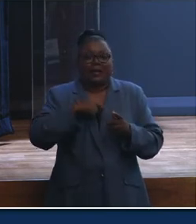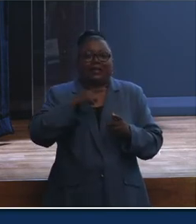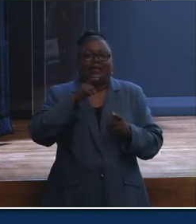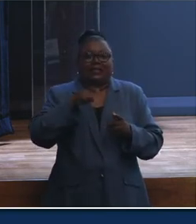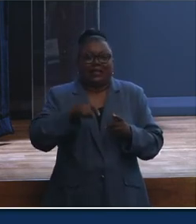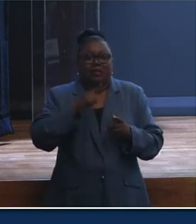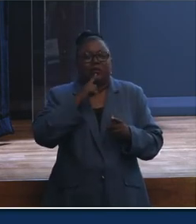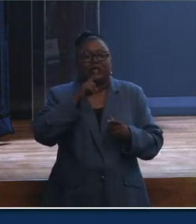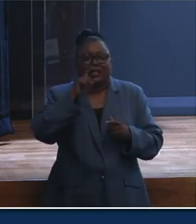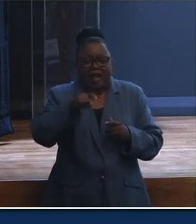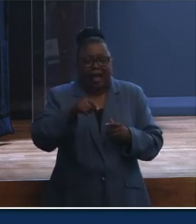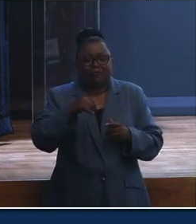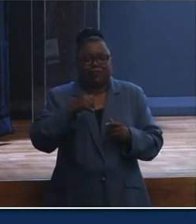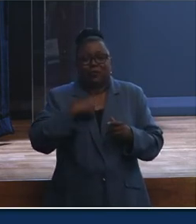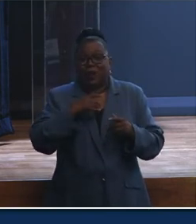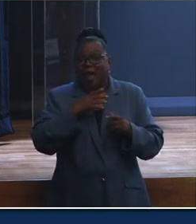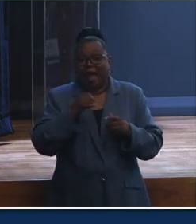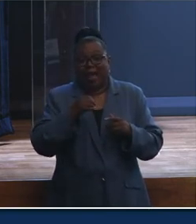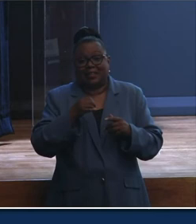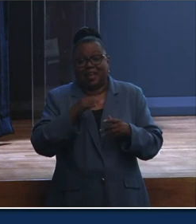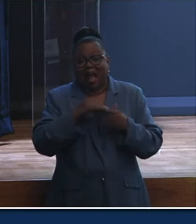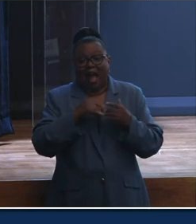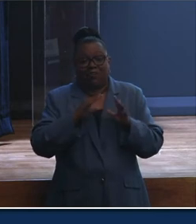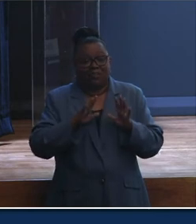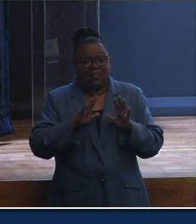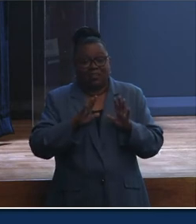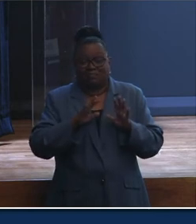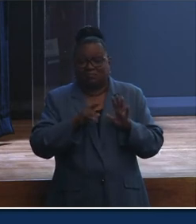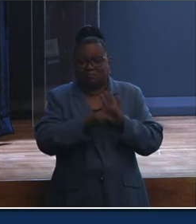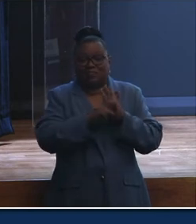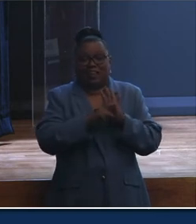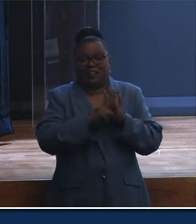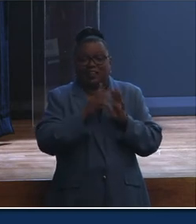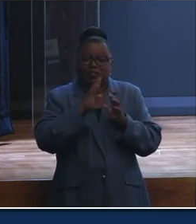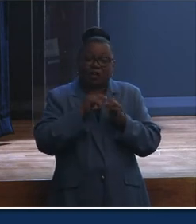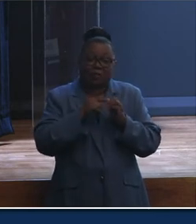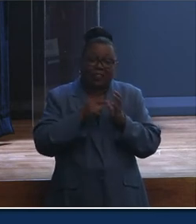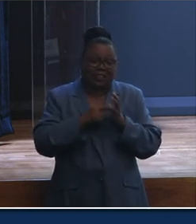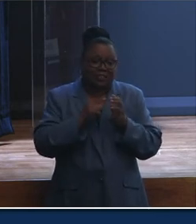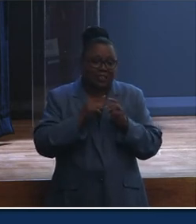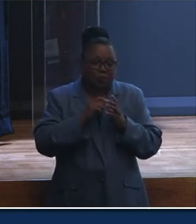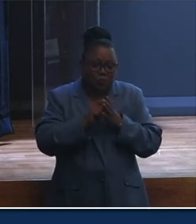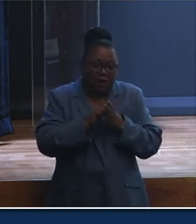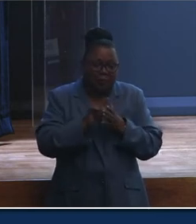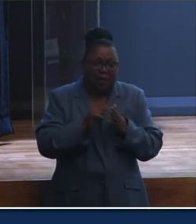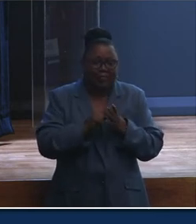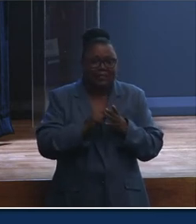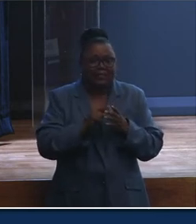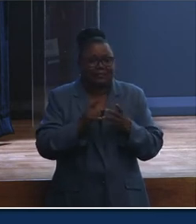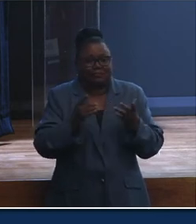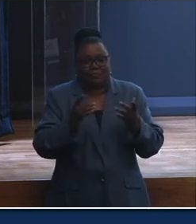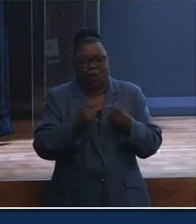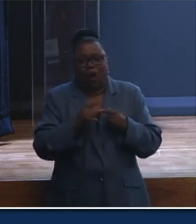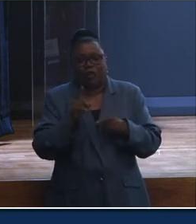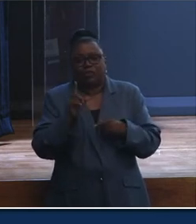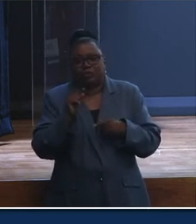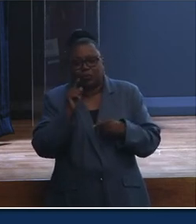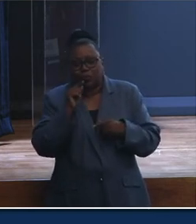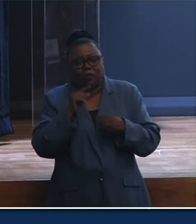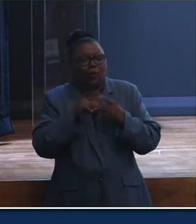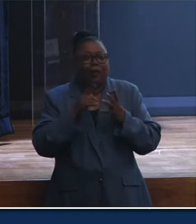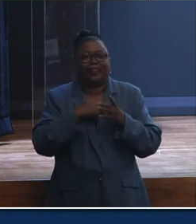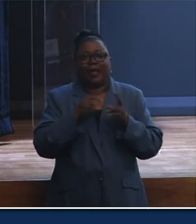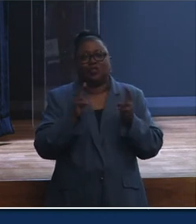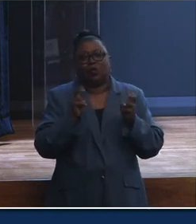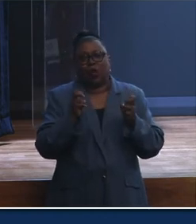We absolutely have to. And you know, I'll get pushback if I talk about this, write about it. Mm-hmm. You know, on Twitter, oh, well, that's